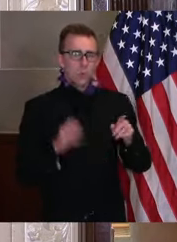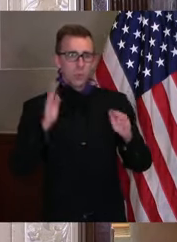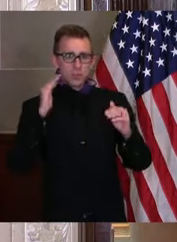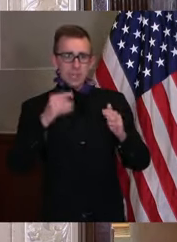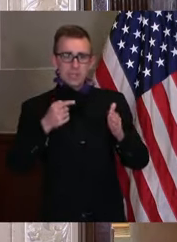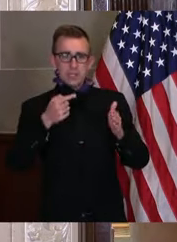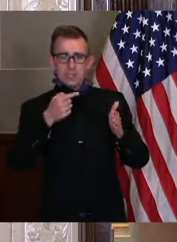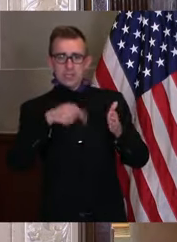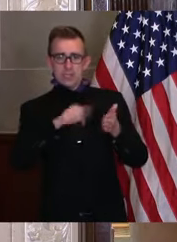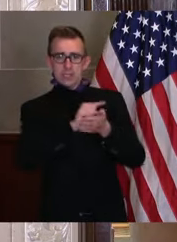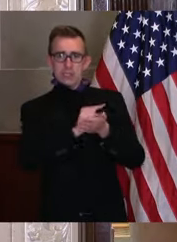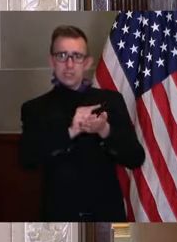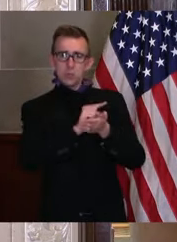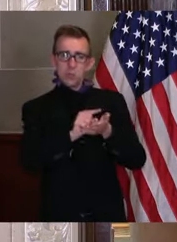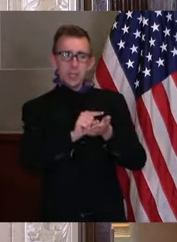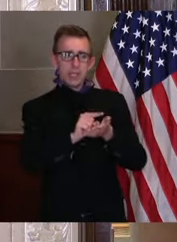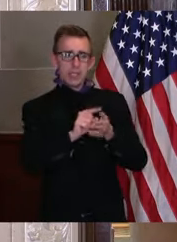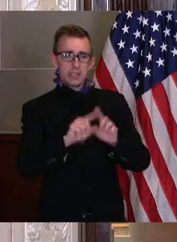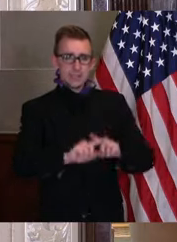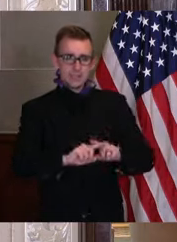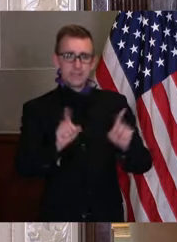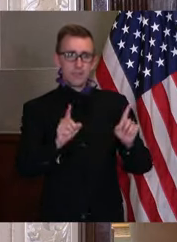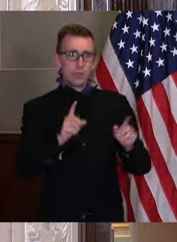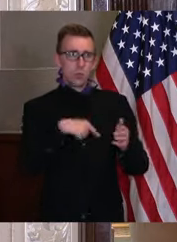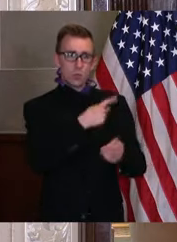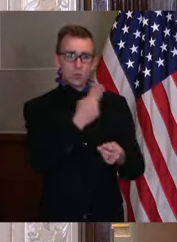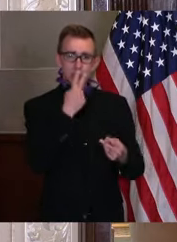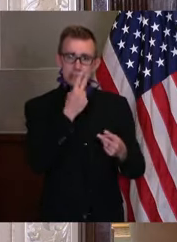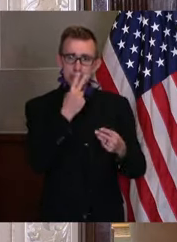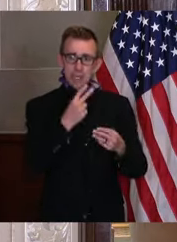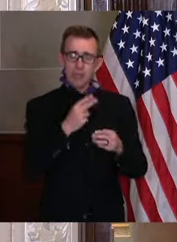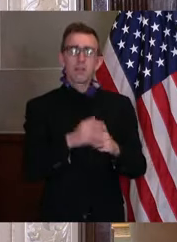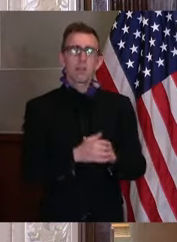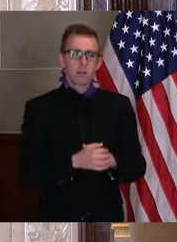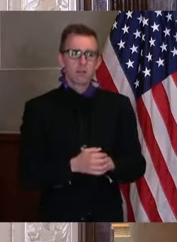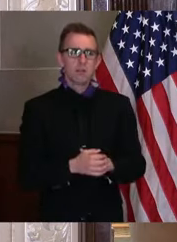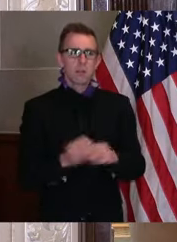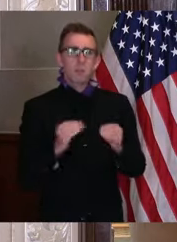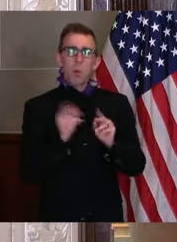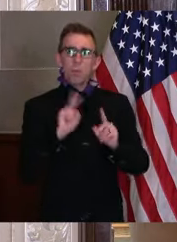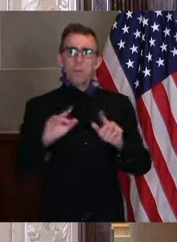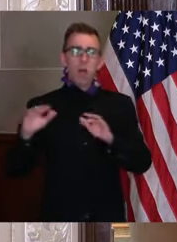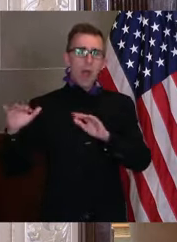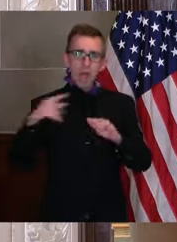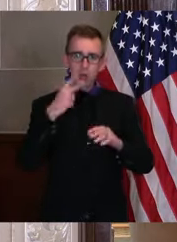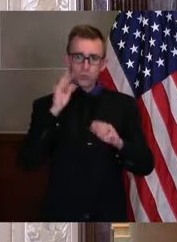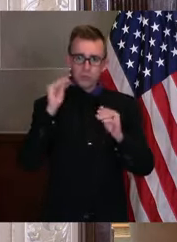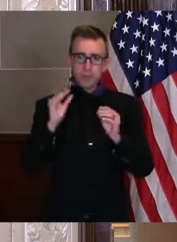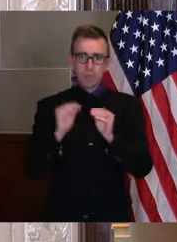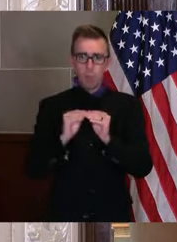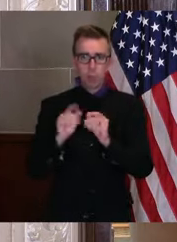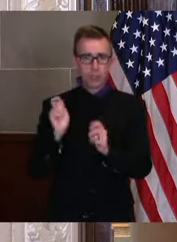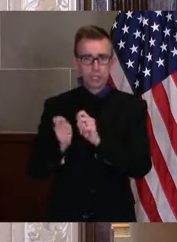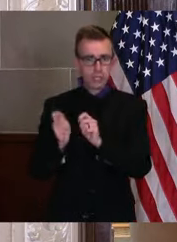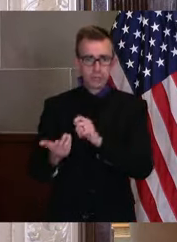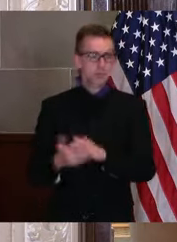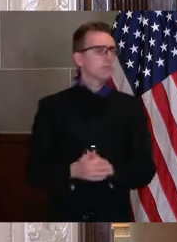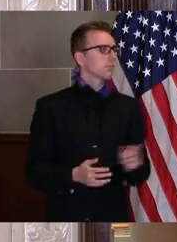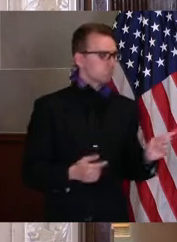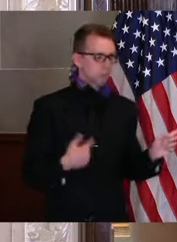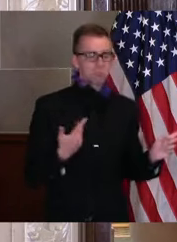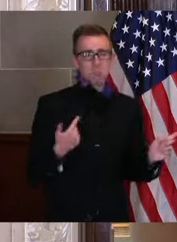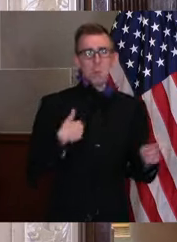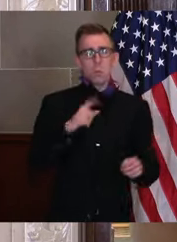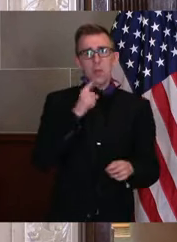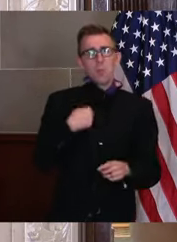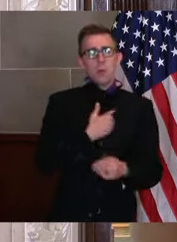be any different in terms of what you're seeing, reflective of the fact that more people are out? Yeah, it's a great question. We're thankful. I looked